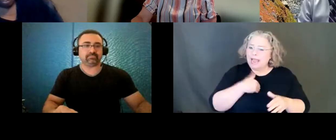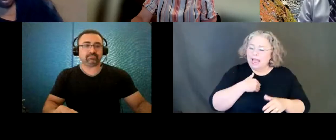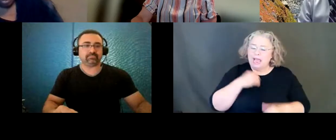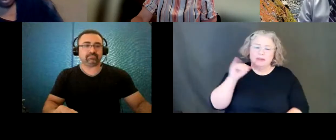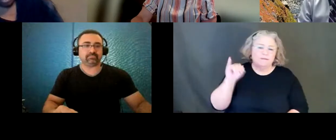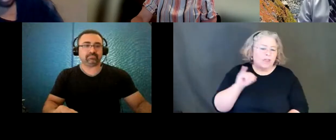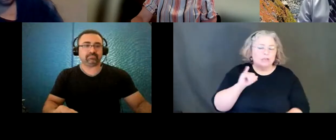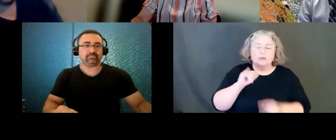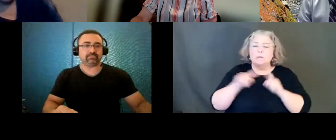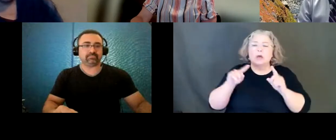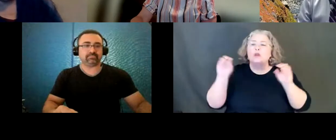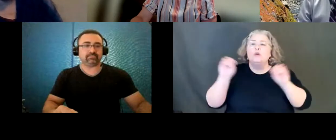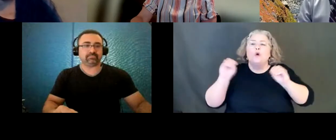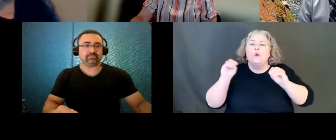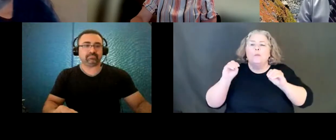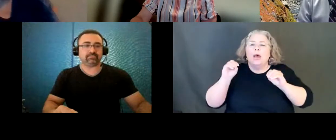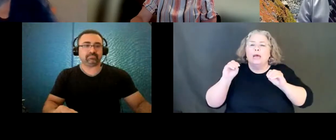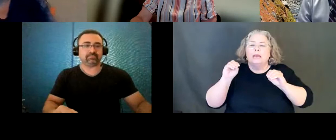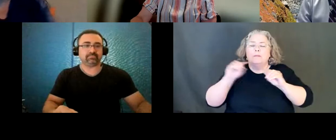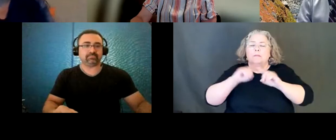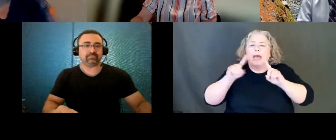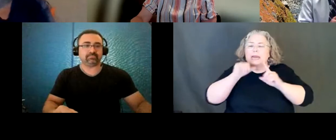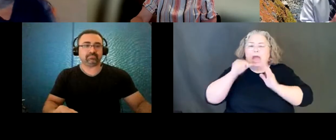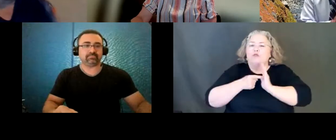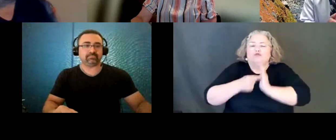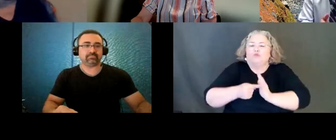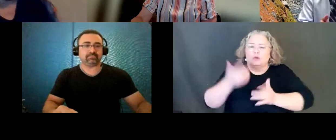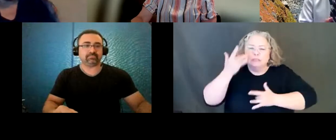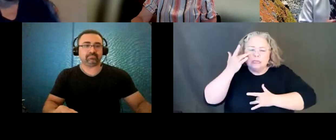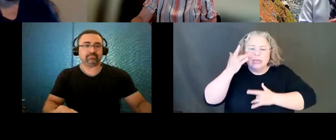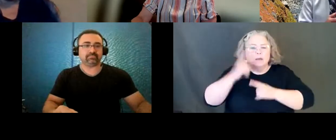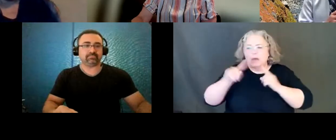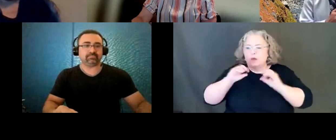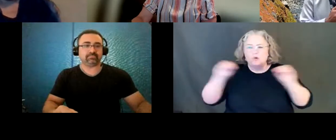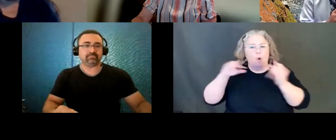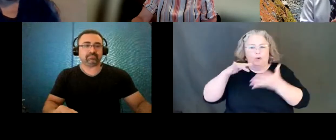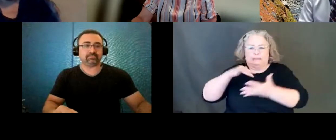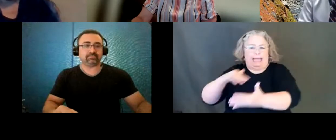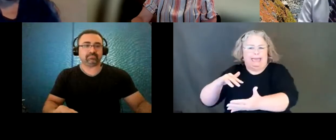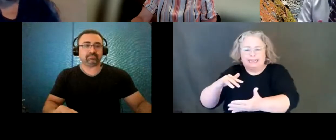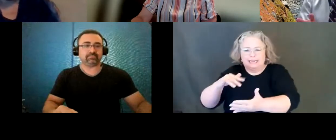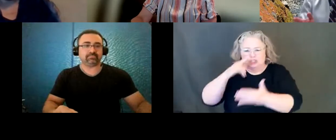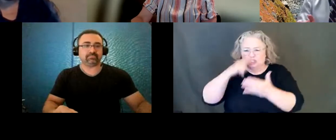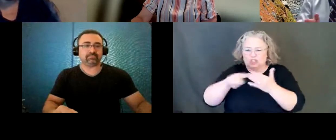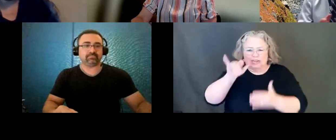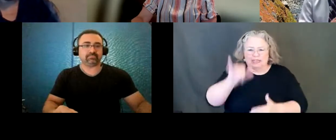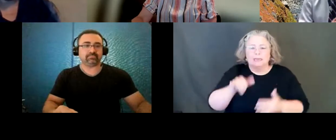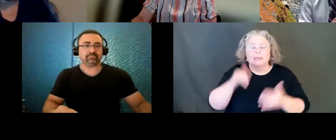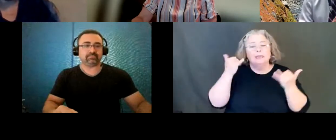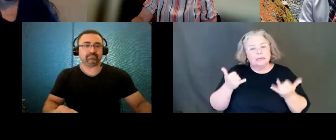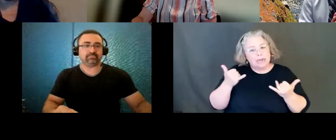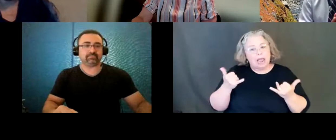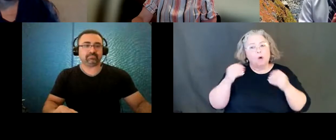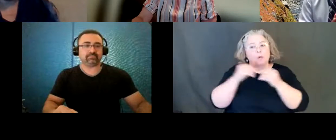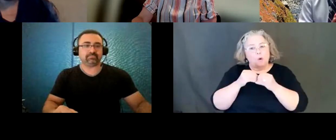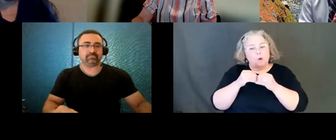that. But what we've seen now is a switch so that there are a lot more symptomatic people, again,